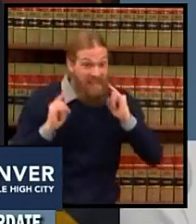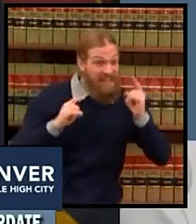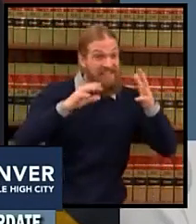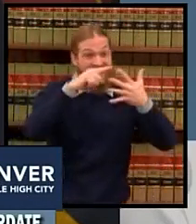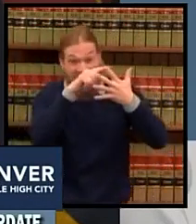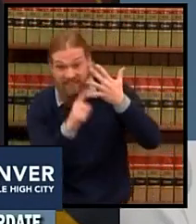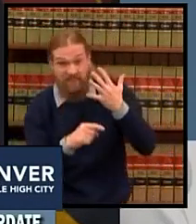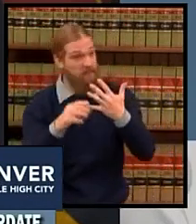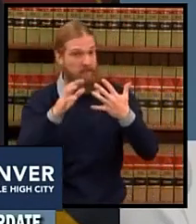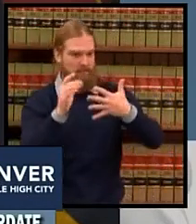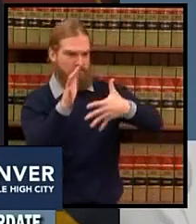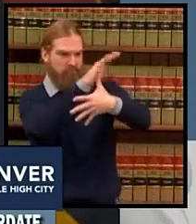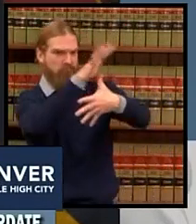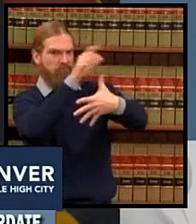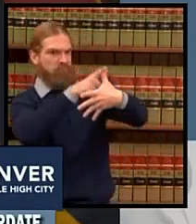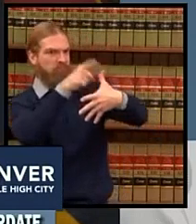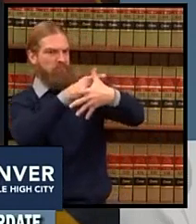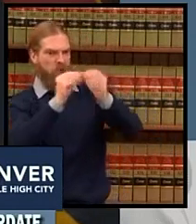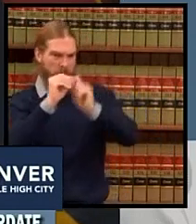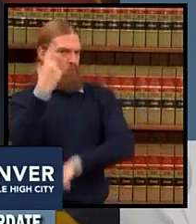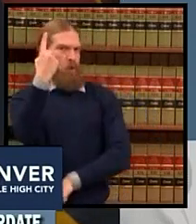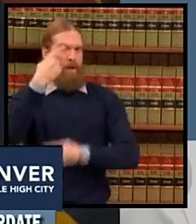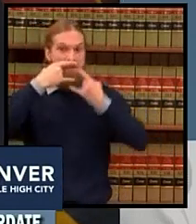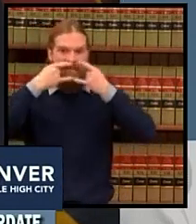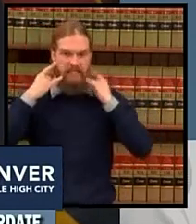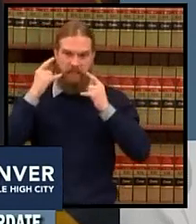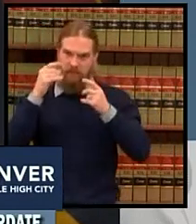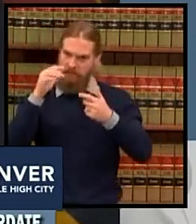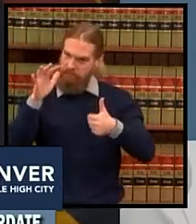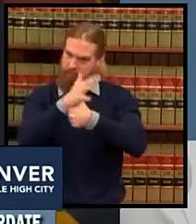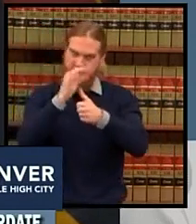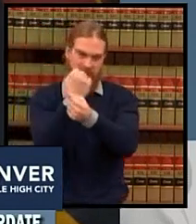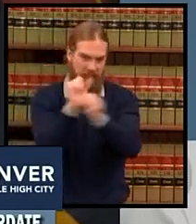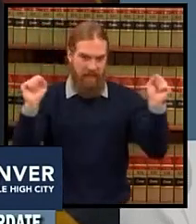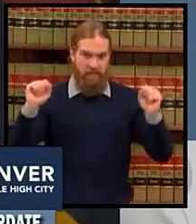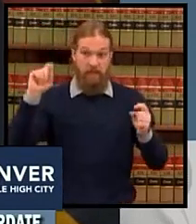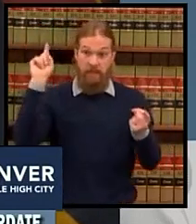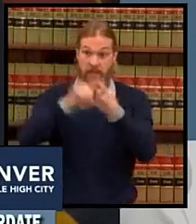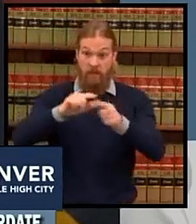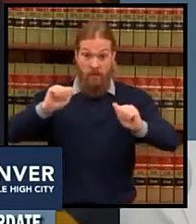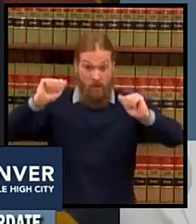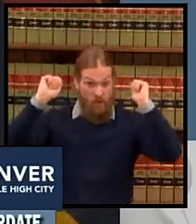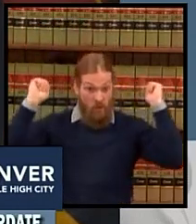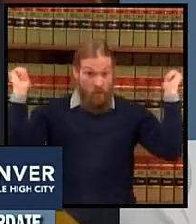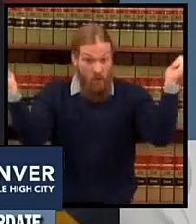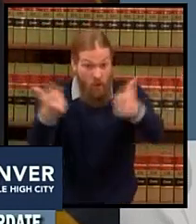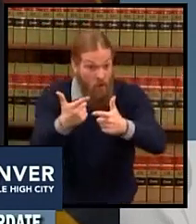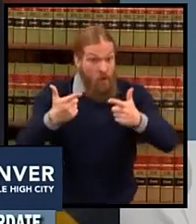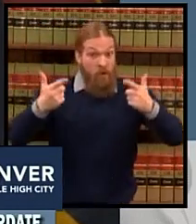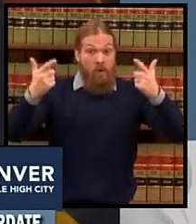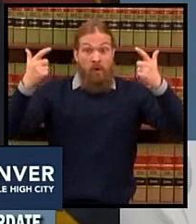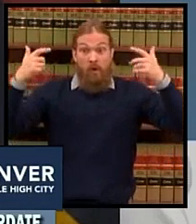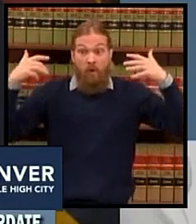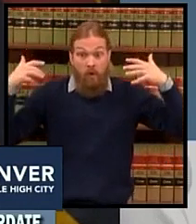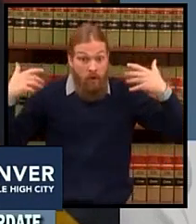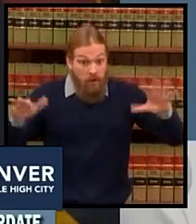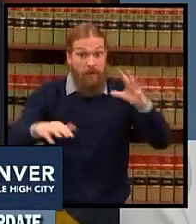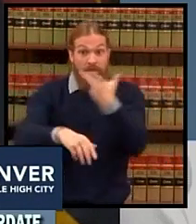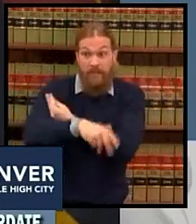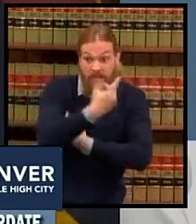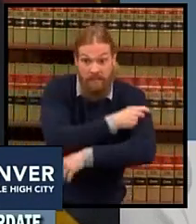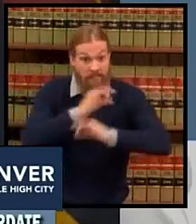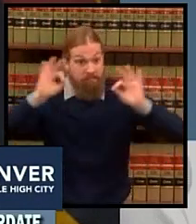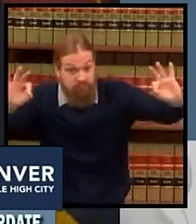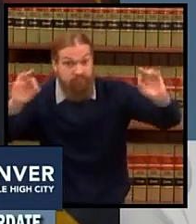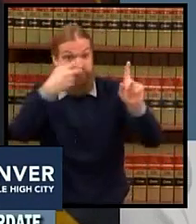health controls until we reach that point where we can all take these off together and celebrate. So let's take a look a little closer to home